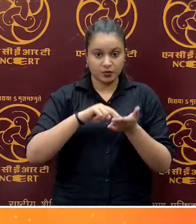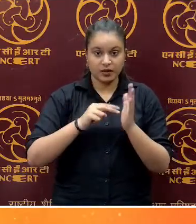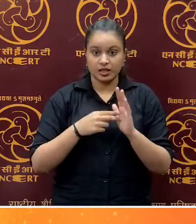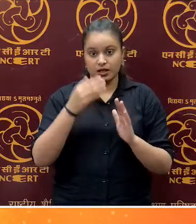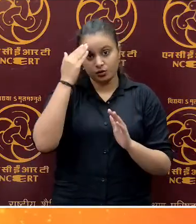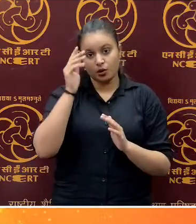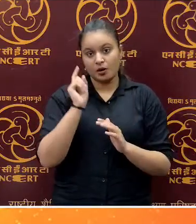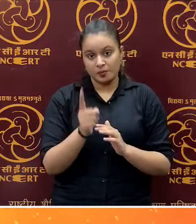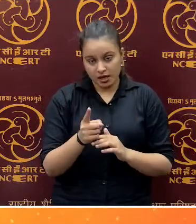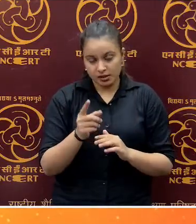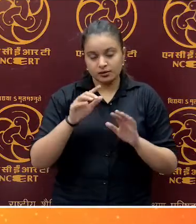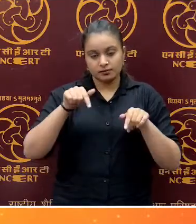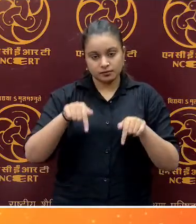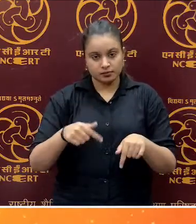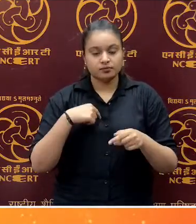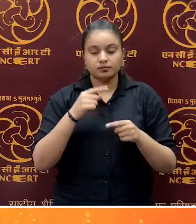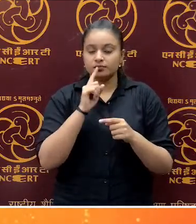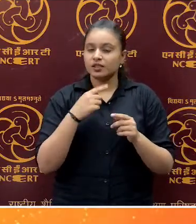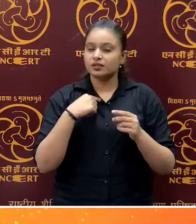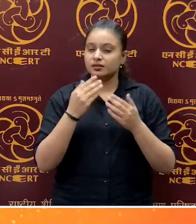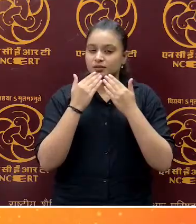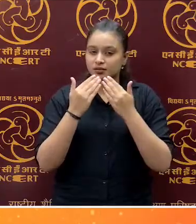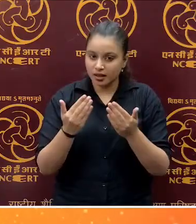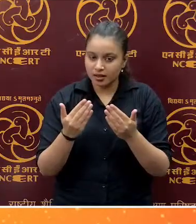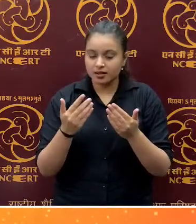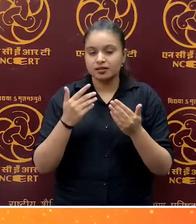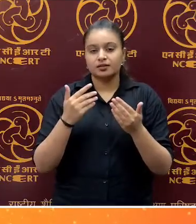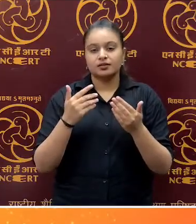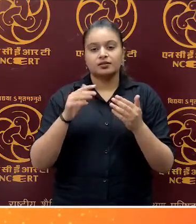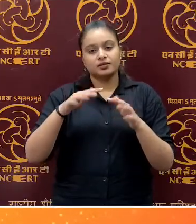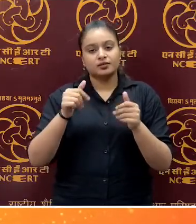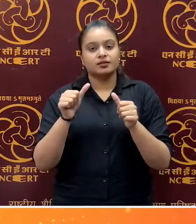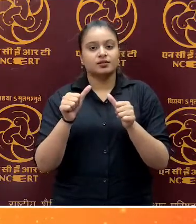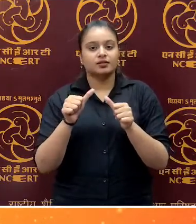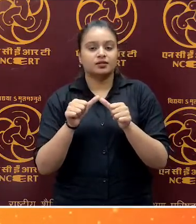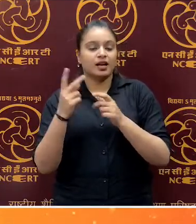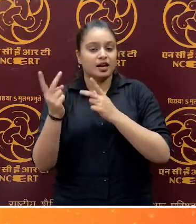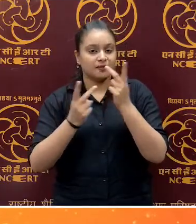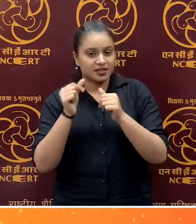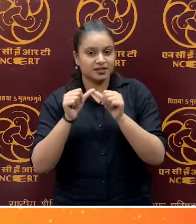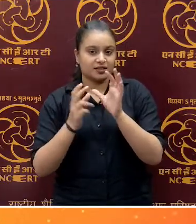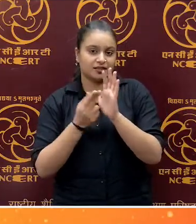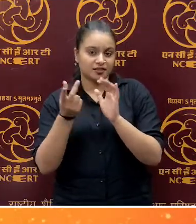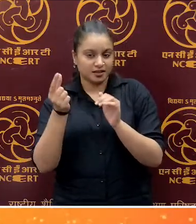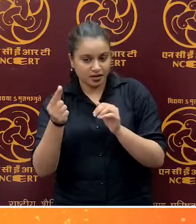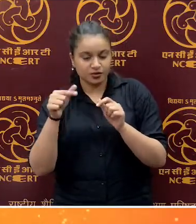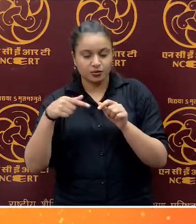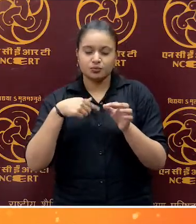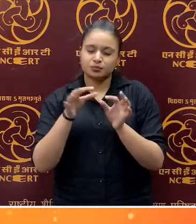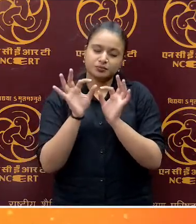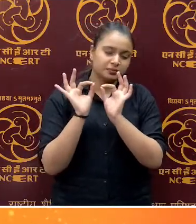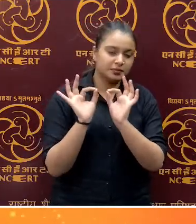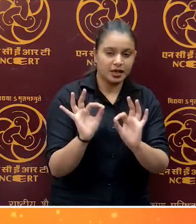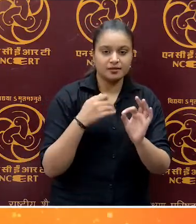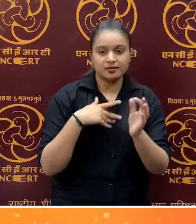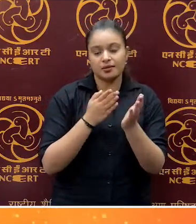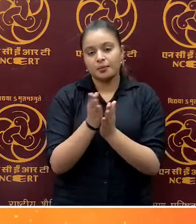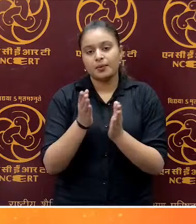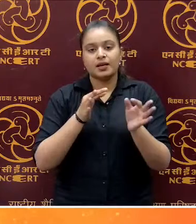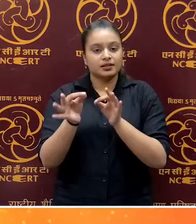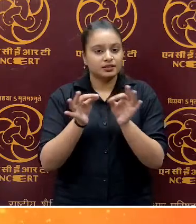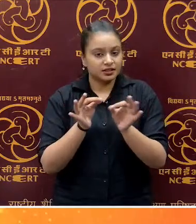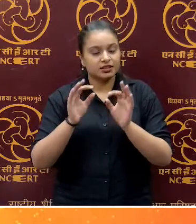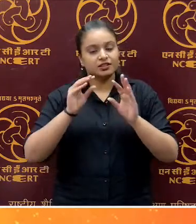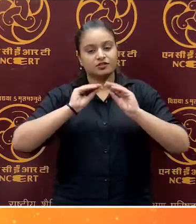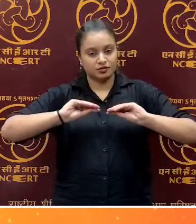also. Now, I must say thanks to adventurous Anu for giving us this adventurous joyride and taking us through